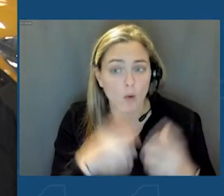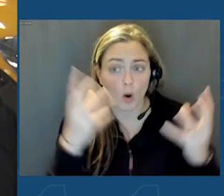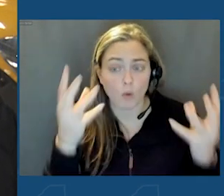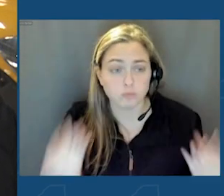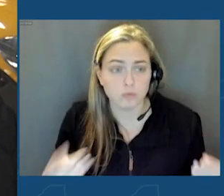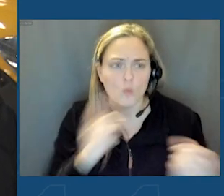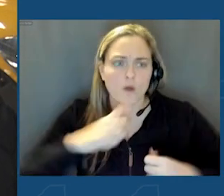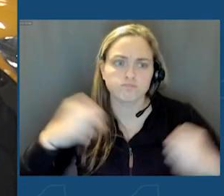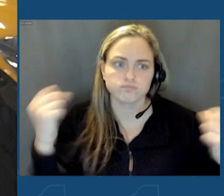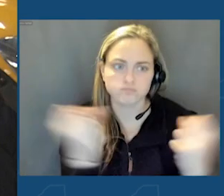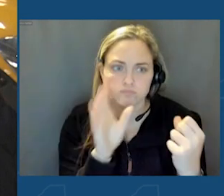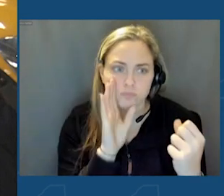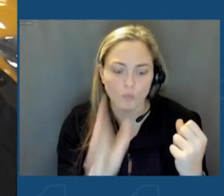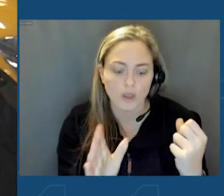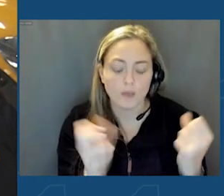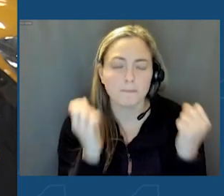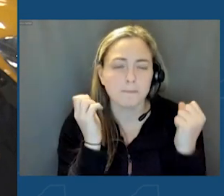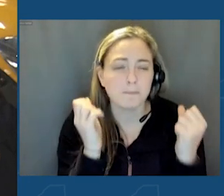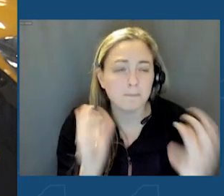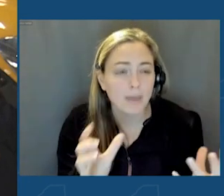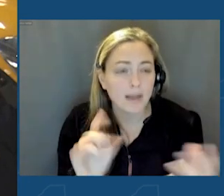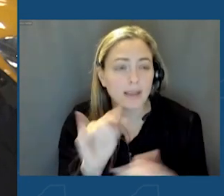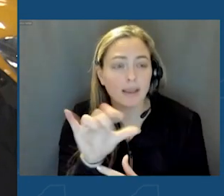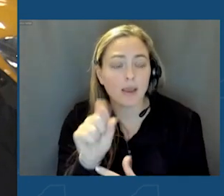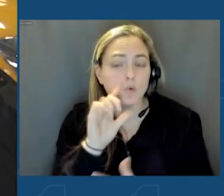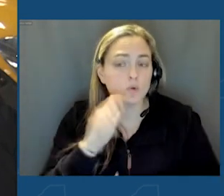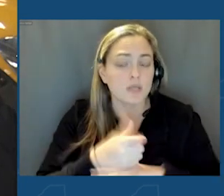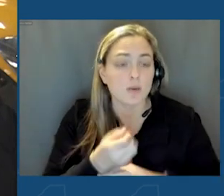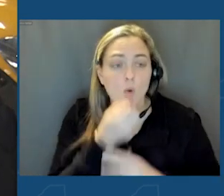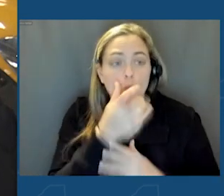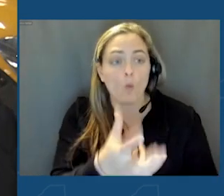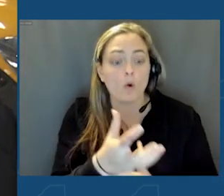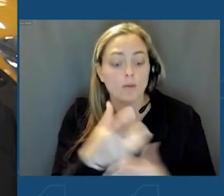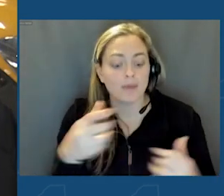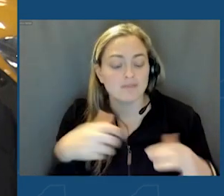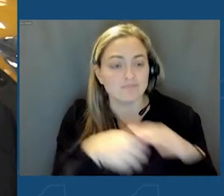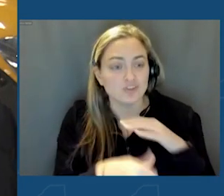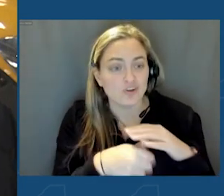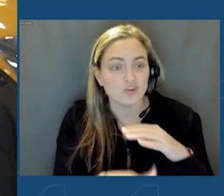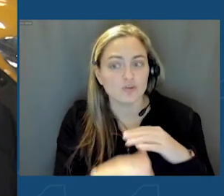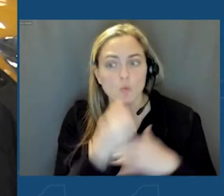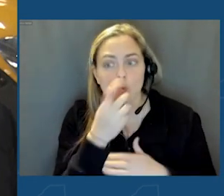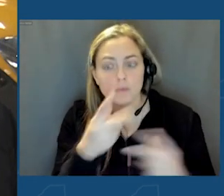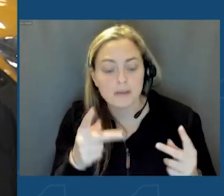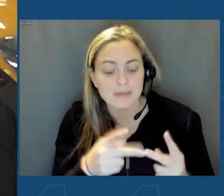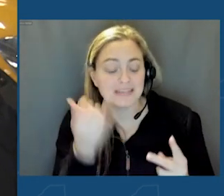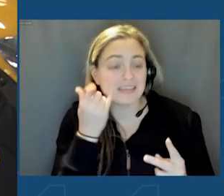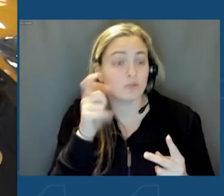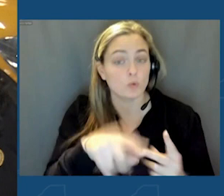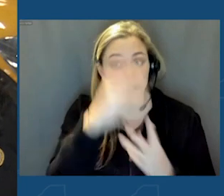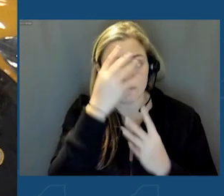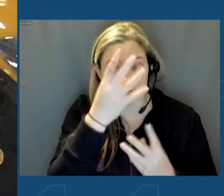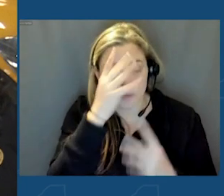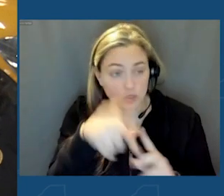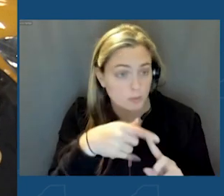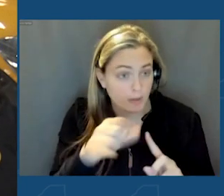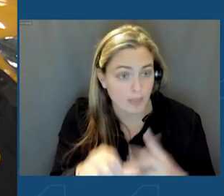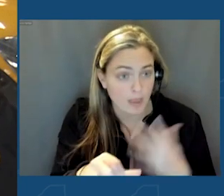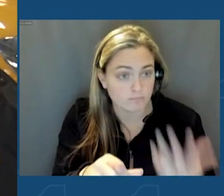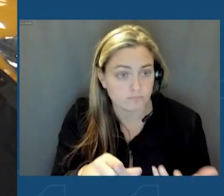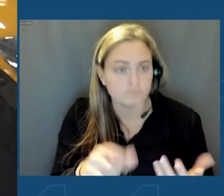cold many counties are setting up warming shelters and warming sites if you need information about those